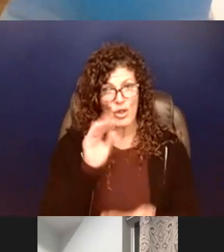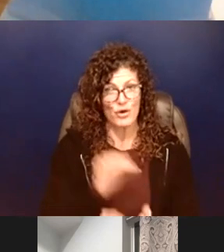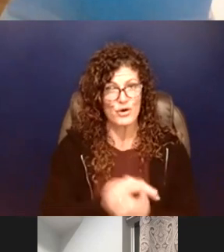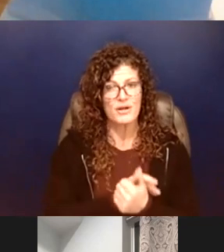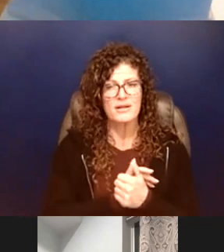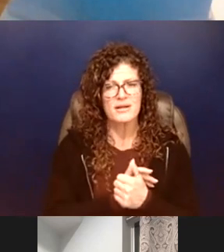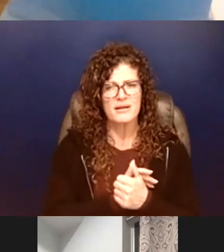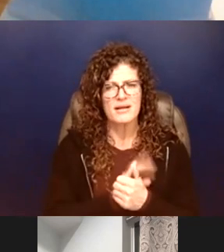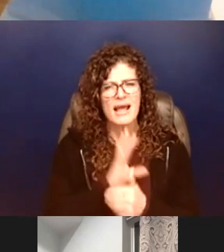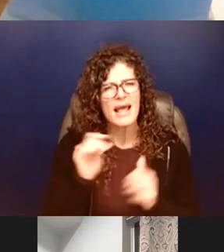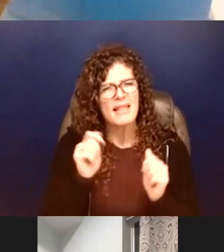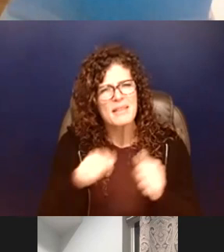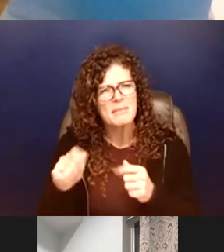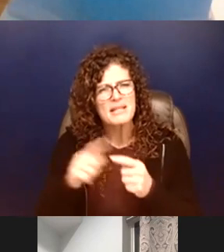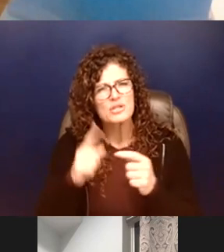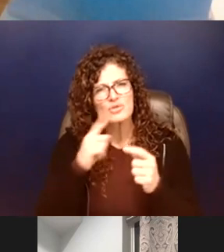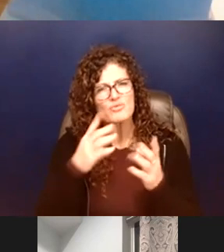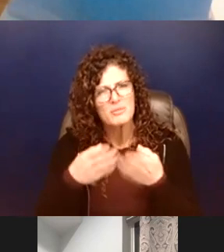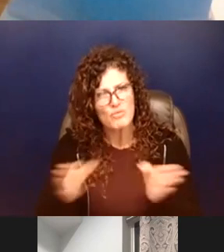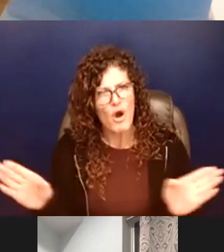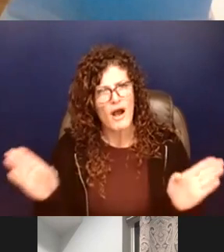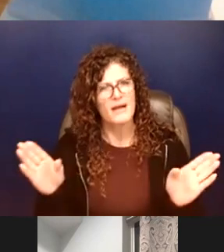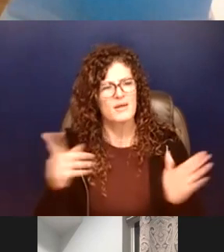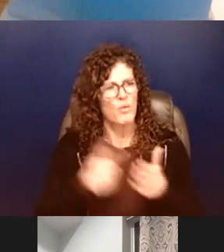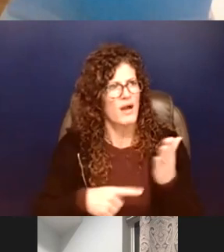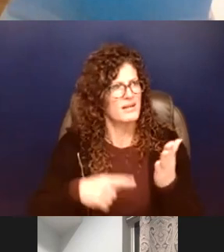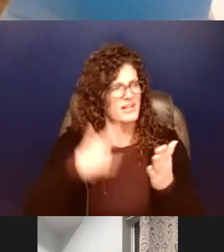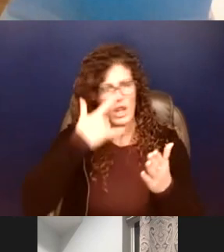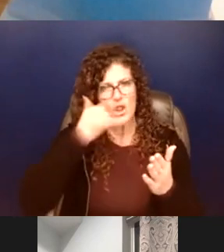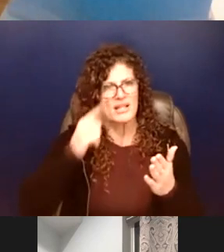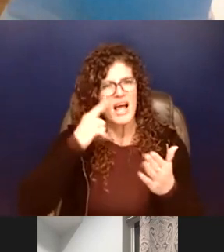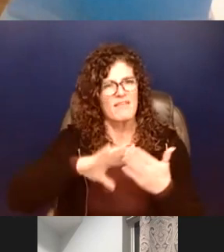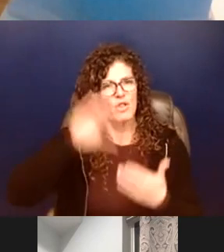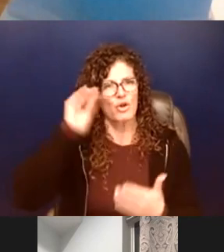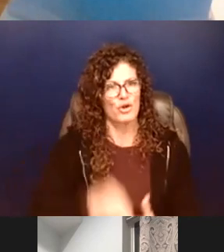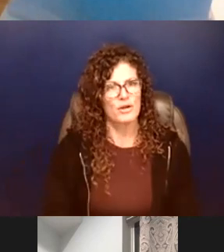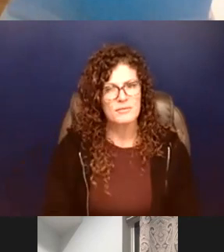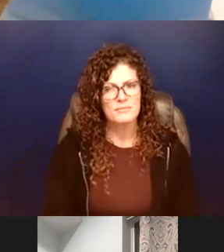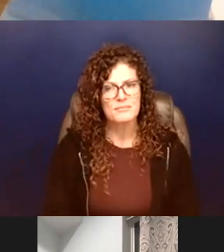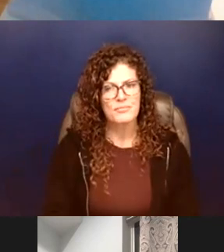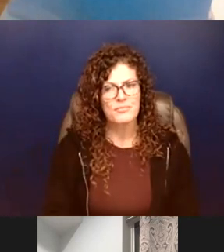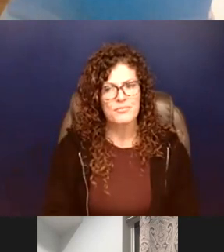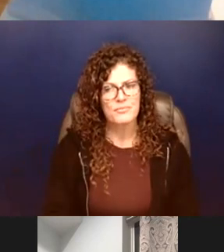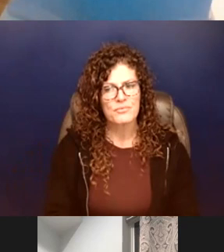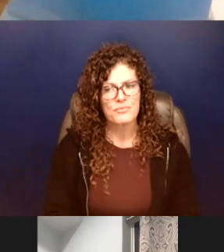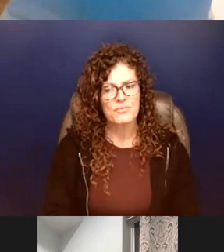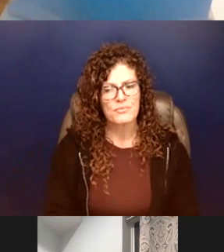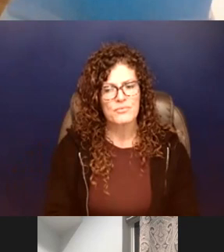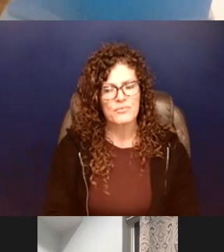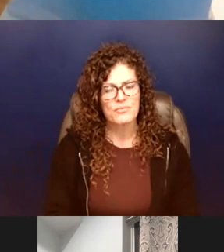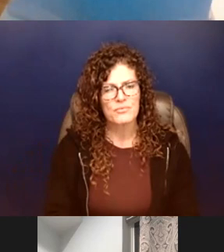to really broaden the horizon of what learning needs to look like. and be able to give us the ability to